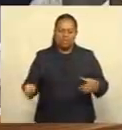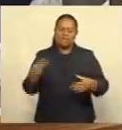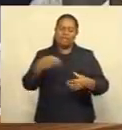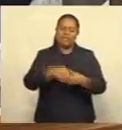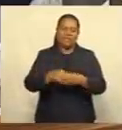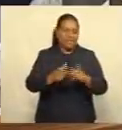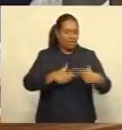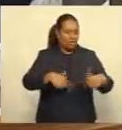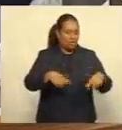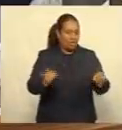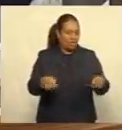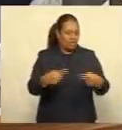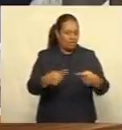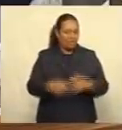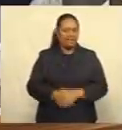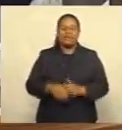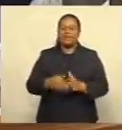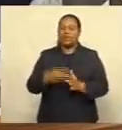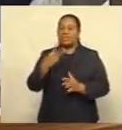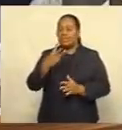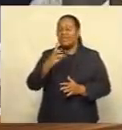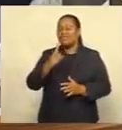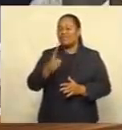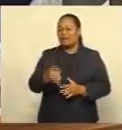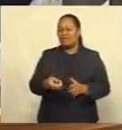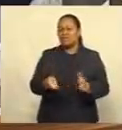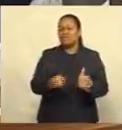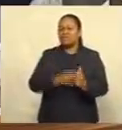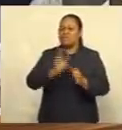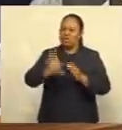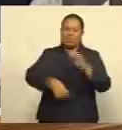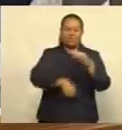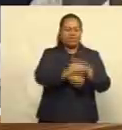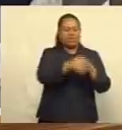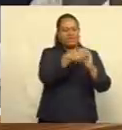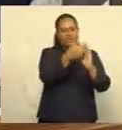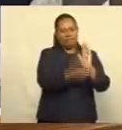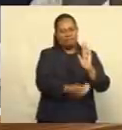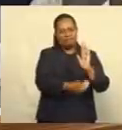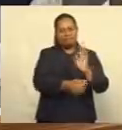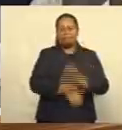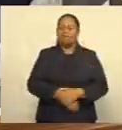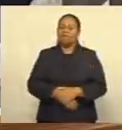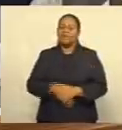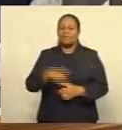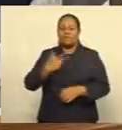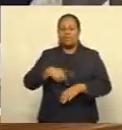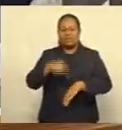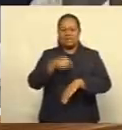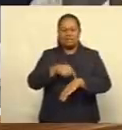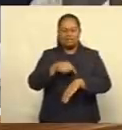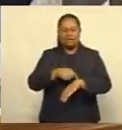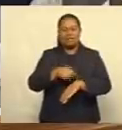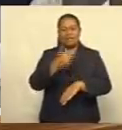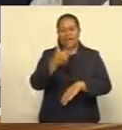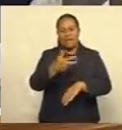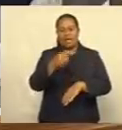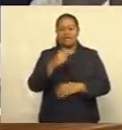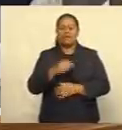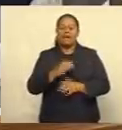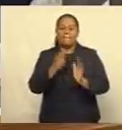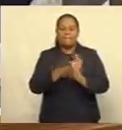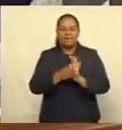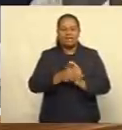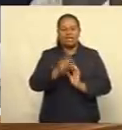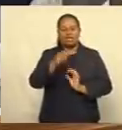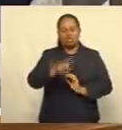Recently, Curran made Fiji's 3000 meters all-time top 10 list after clocking an impressive electronic time of 9 minutes and